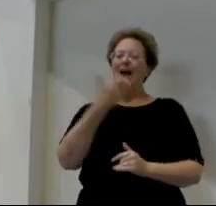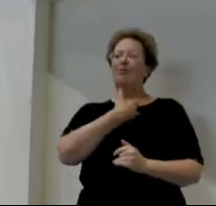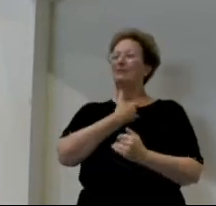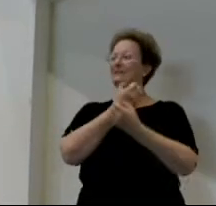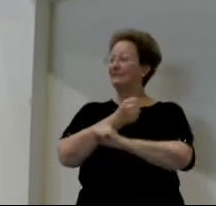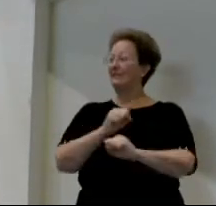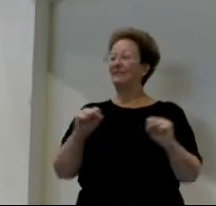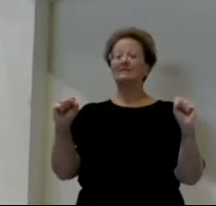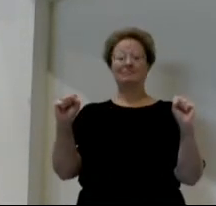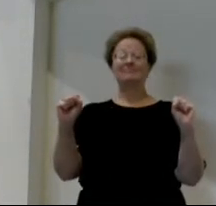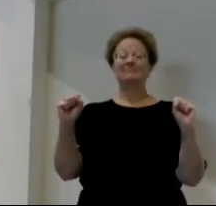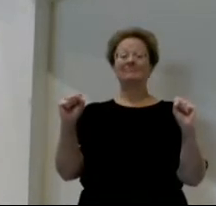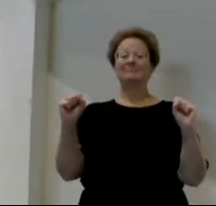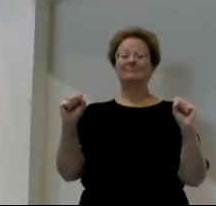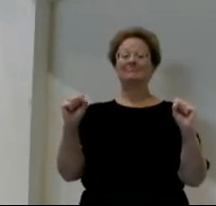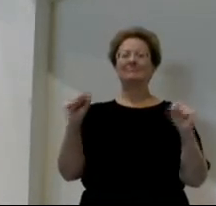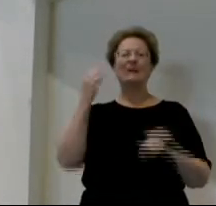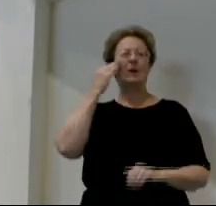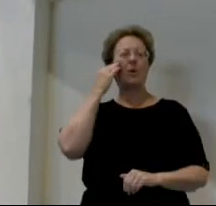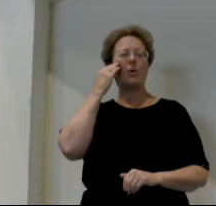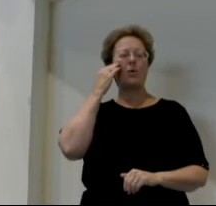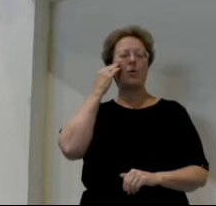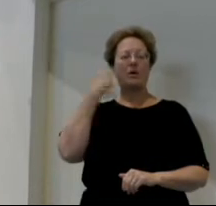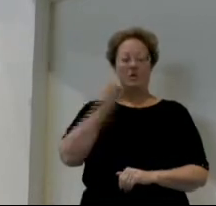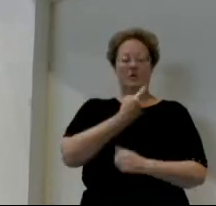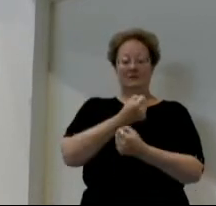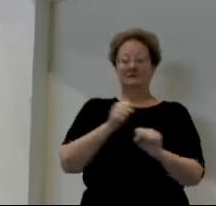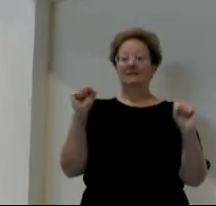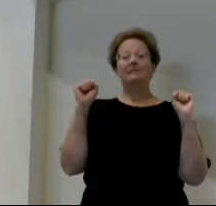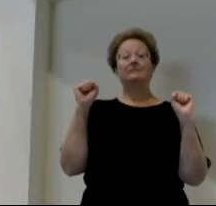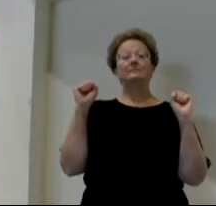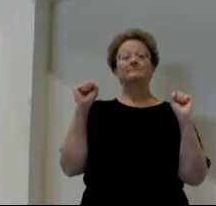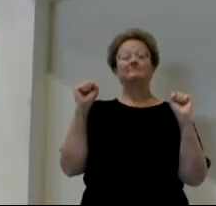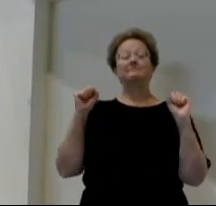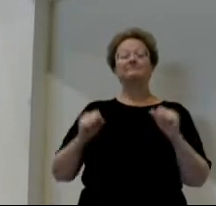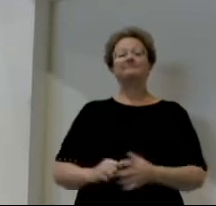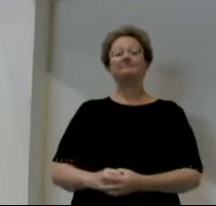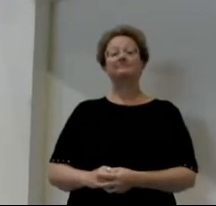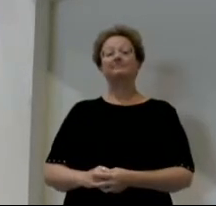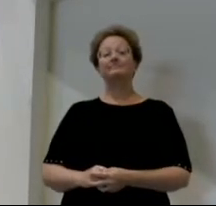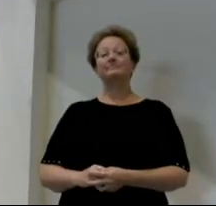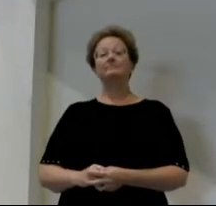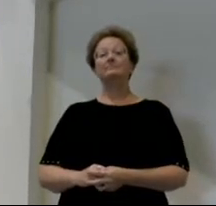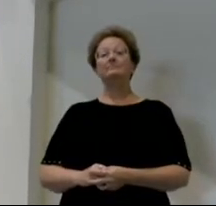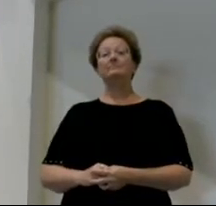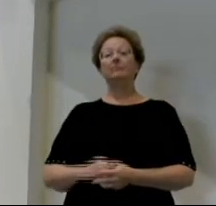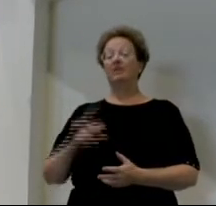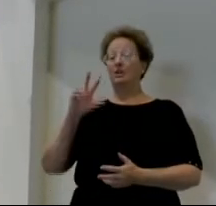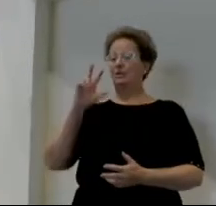we know that we are saved. which leads us to the third